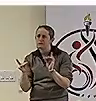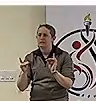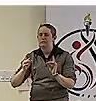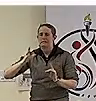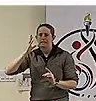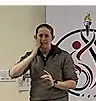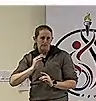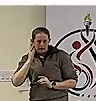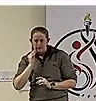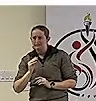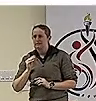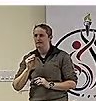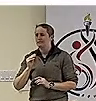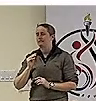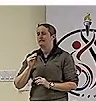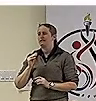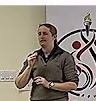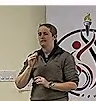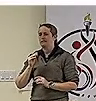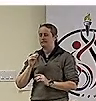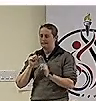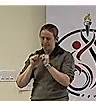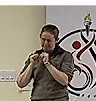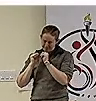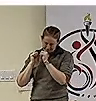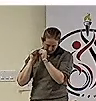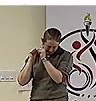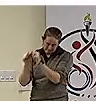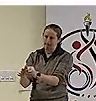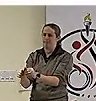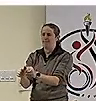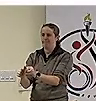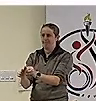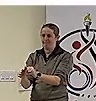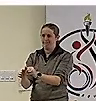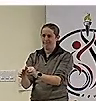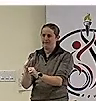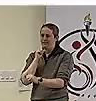experiences, these journeys don't stop when we leave the room.